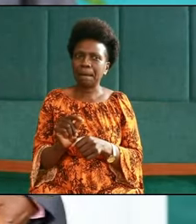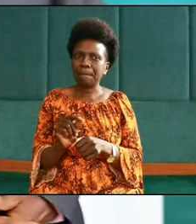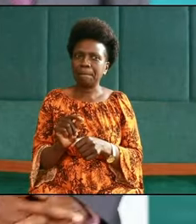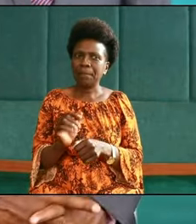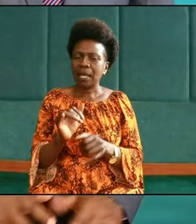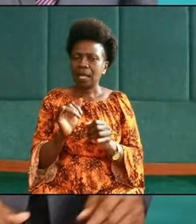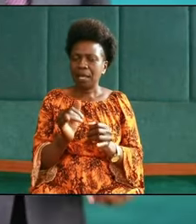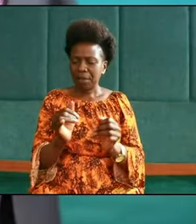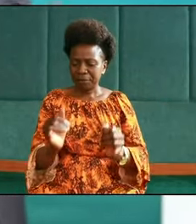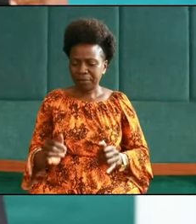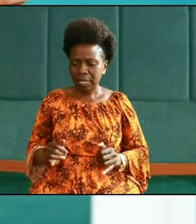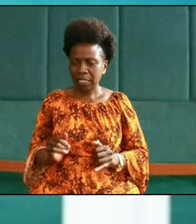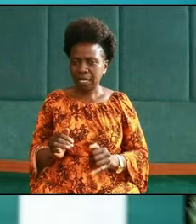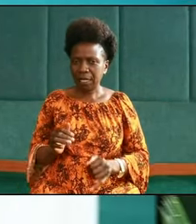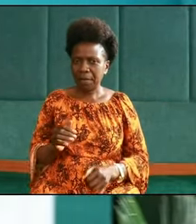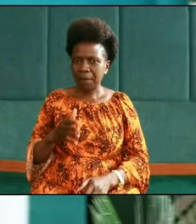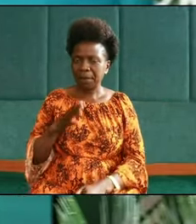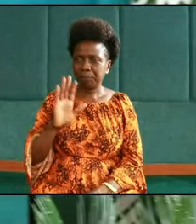I invite my daughters.